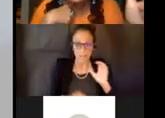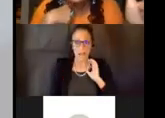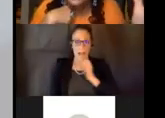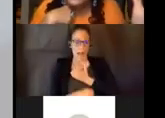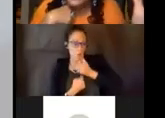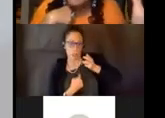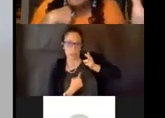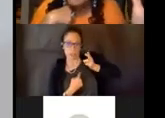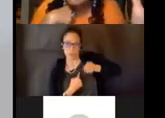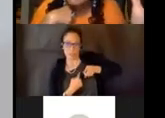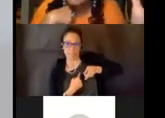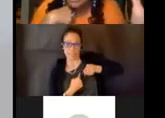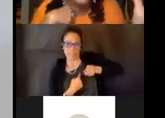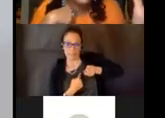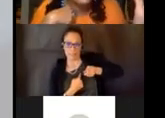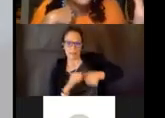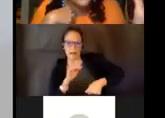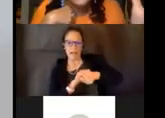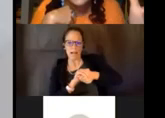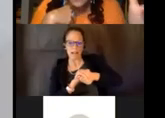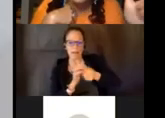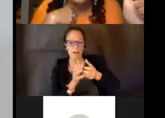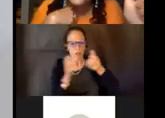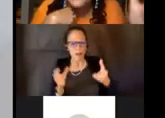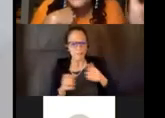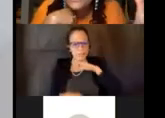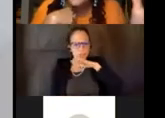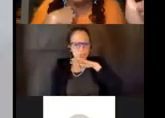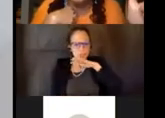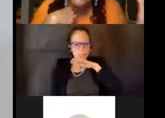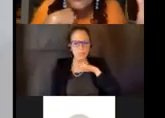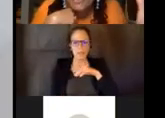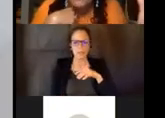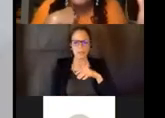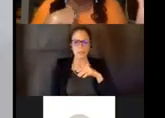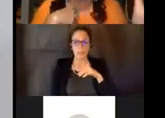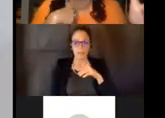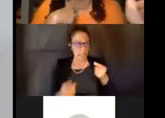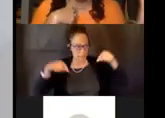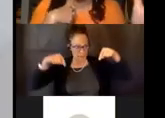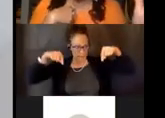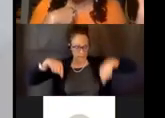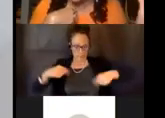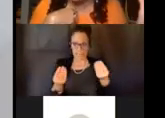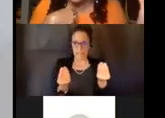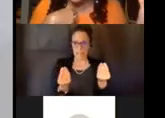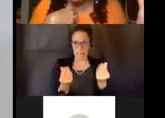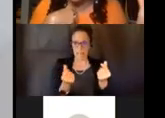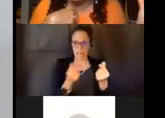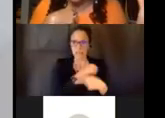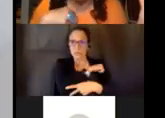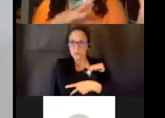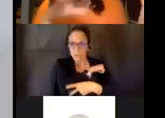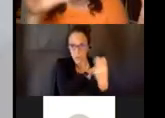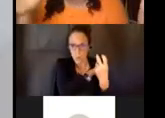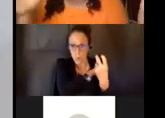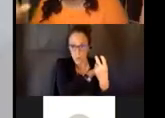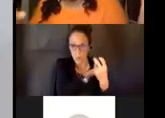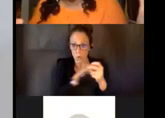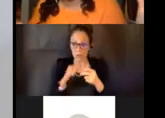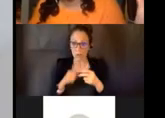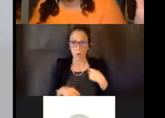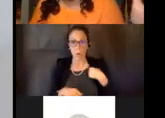land was stolen. All this land was stolen, and we either killed or removed people in order to get that land and call it